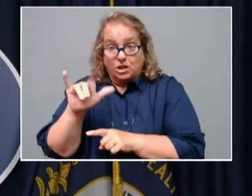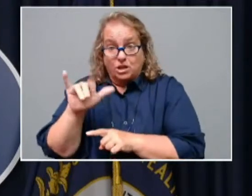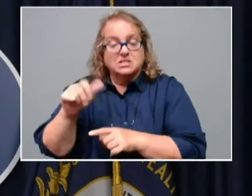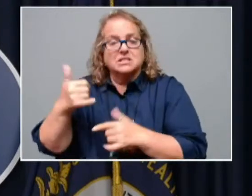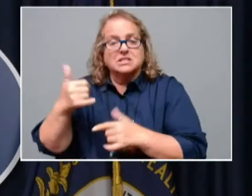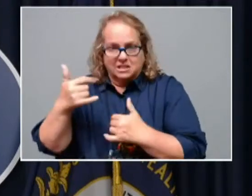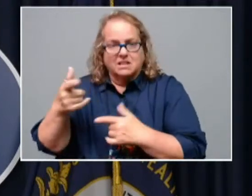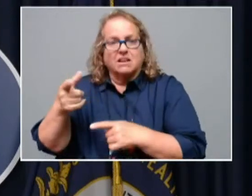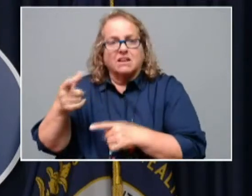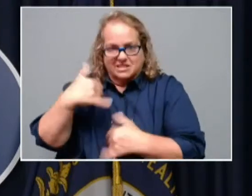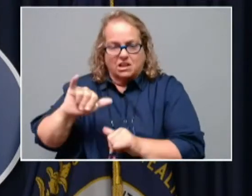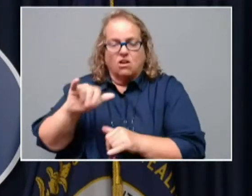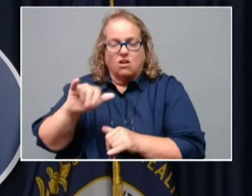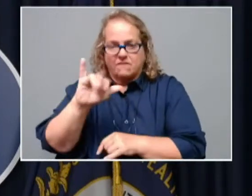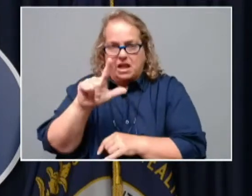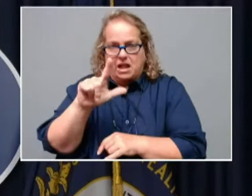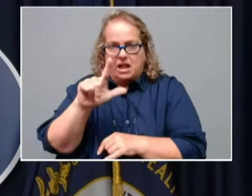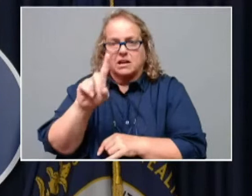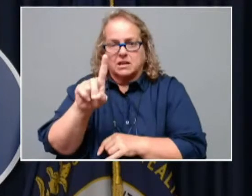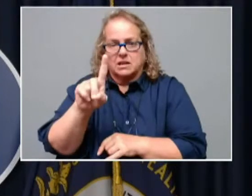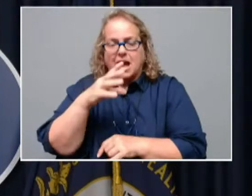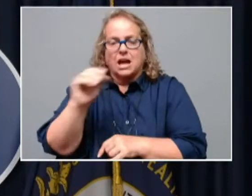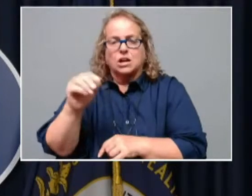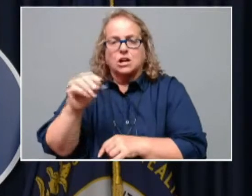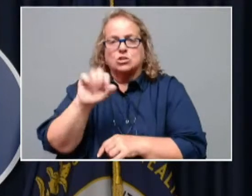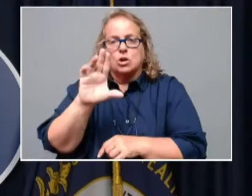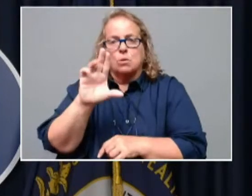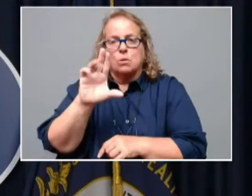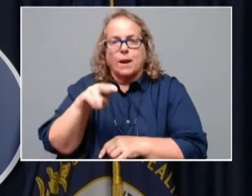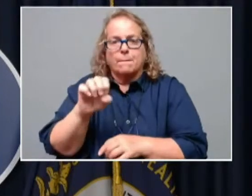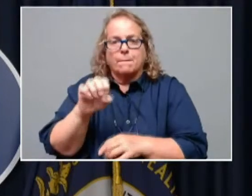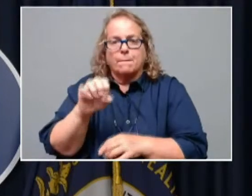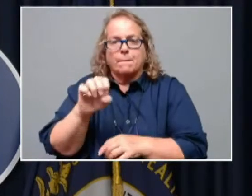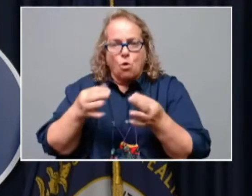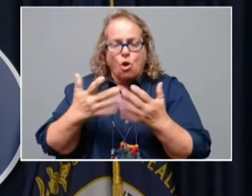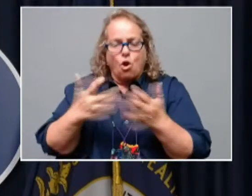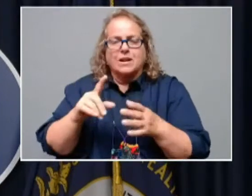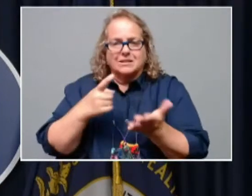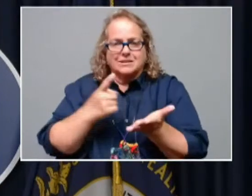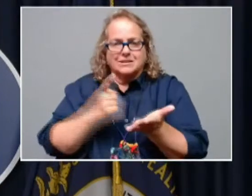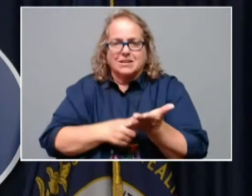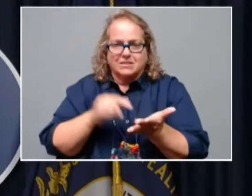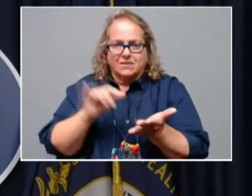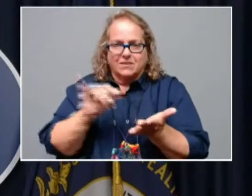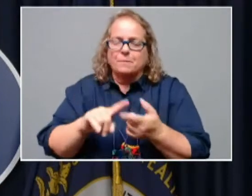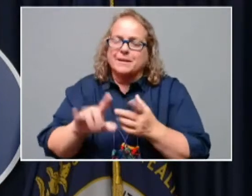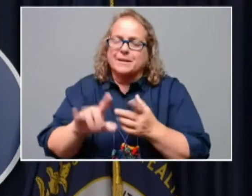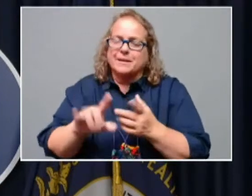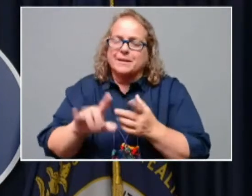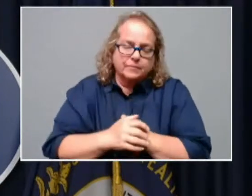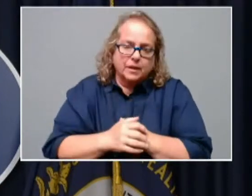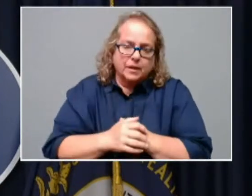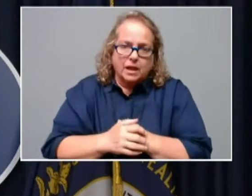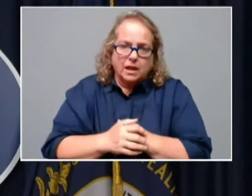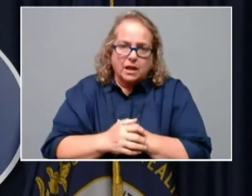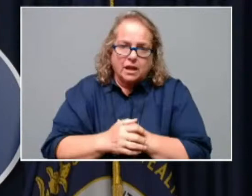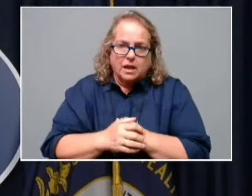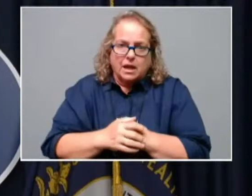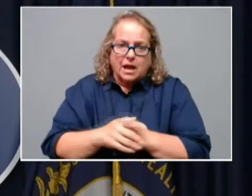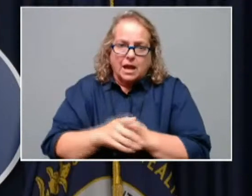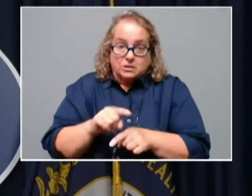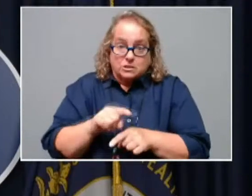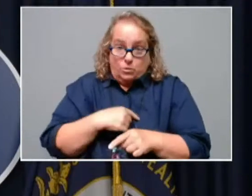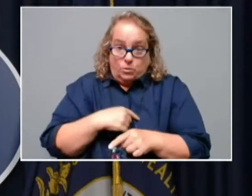about those things. But listen, as we move forward, this has got to be